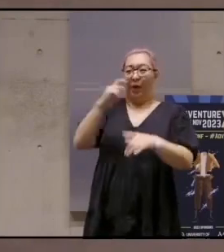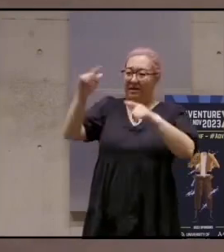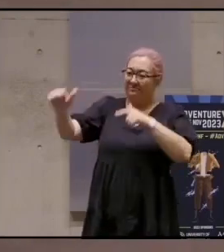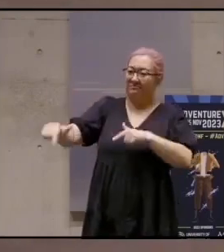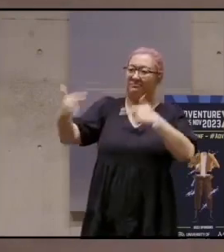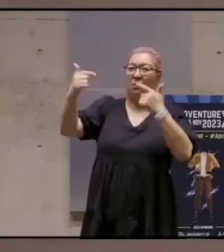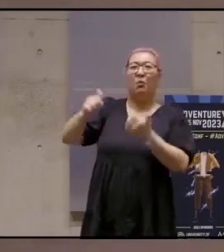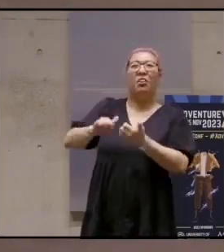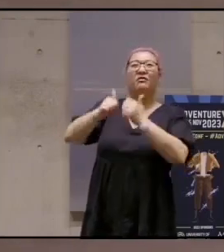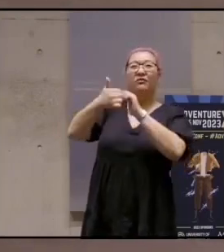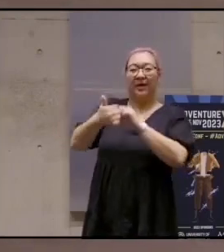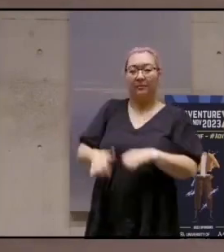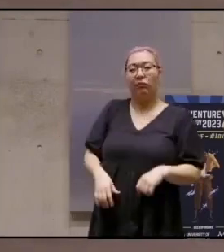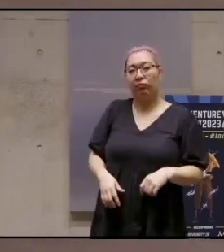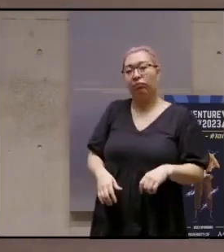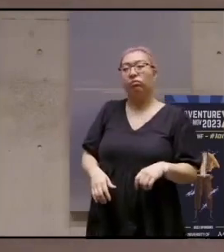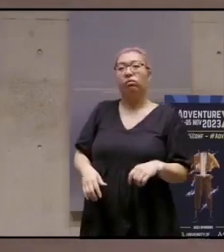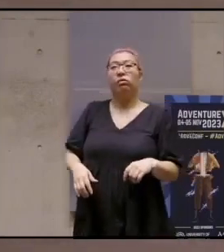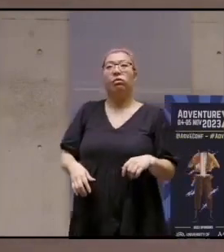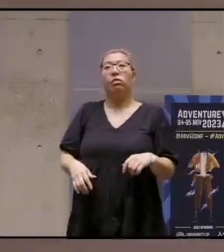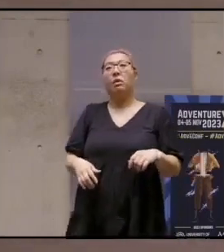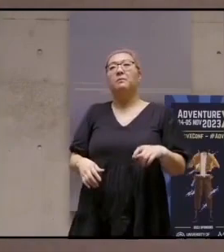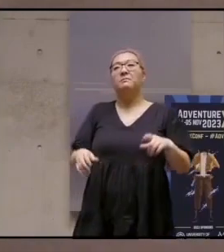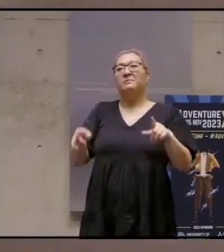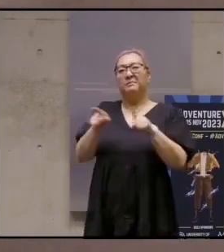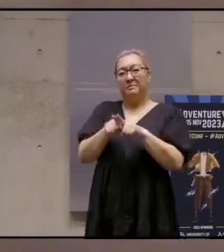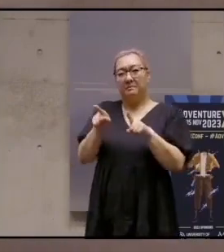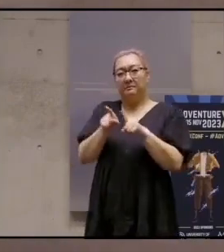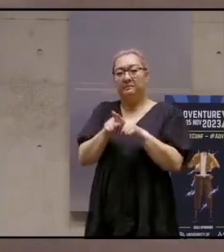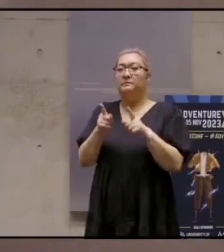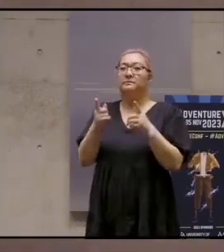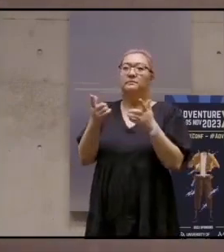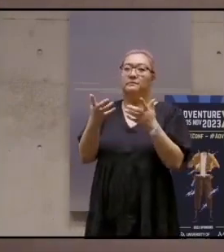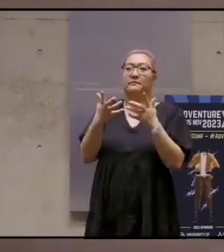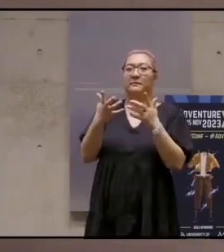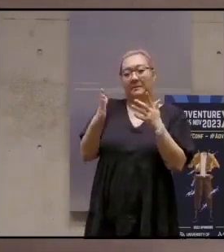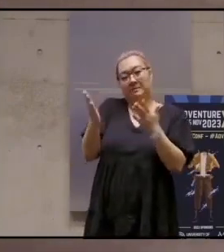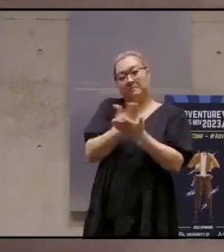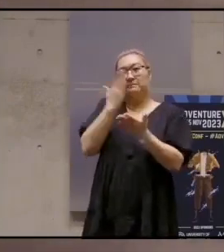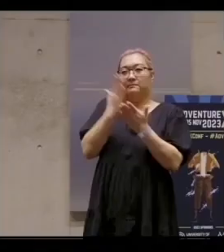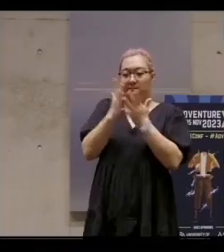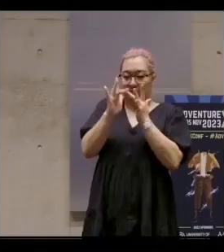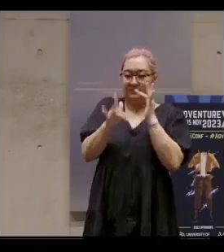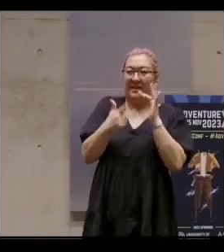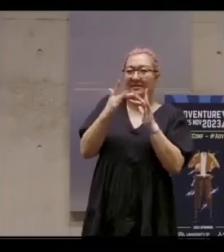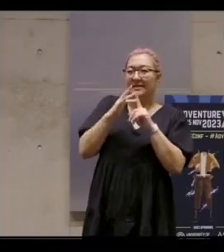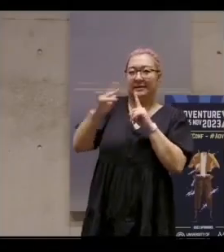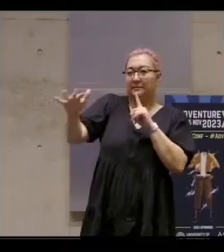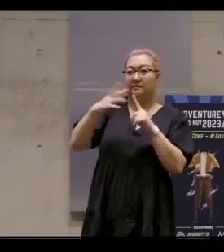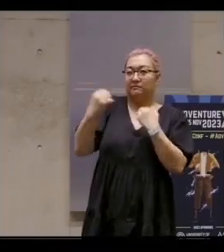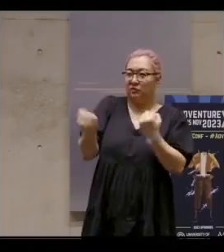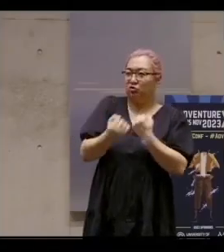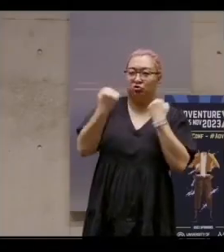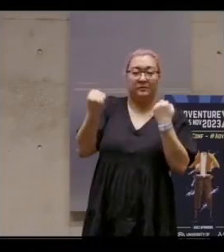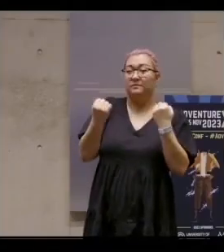off Wi-Fi if you can. Plug in. Pretend it's the old days. Don't work from a coffee shop. Don't be that guy.